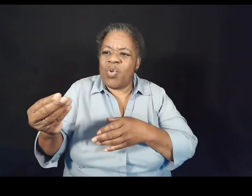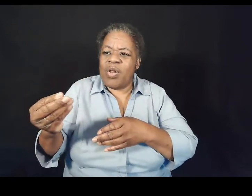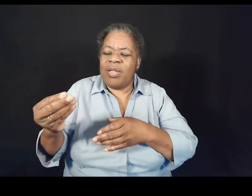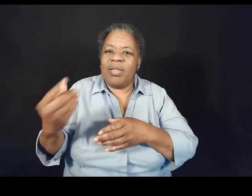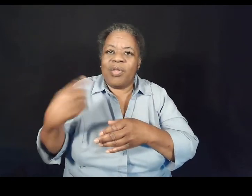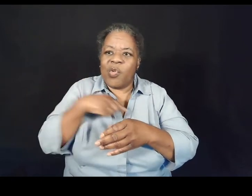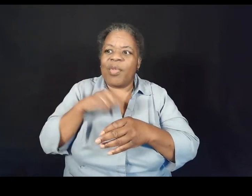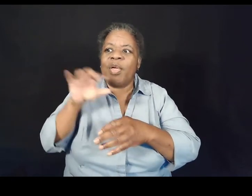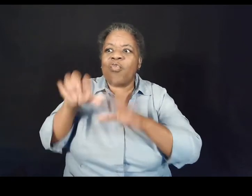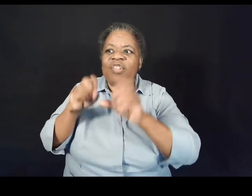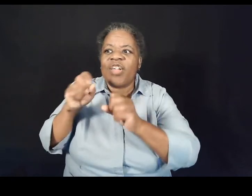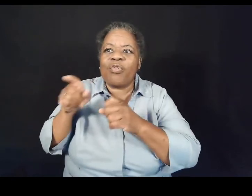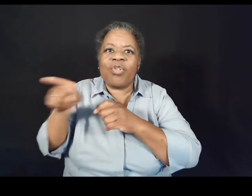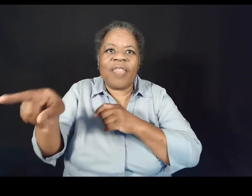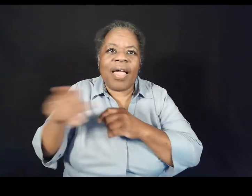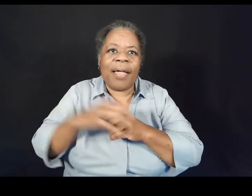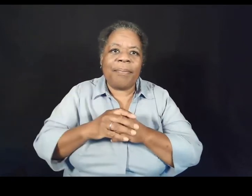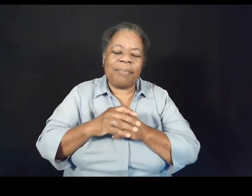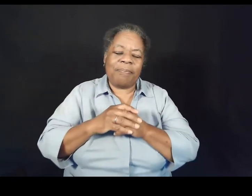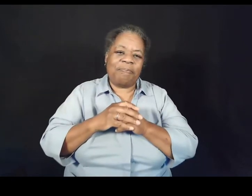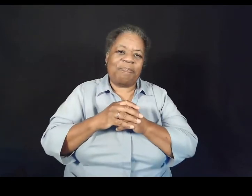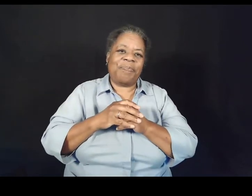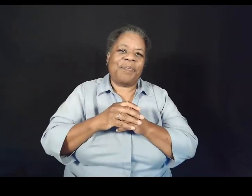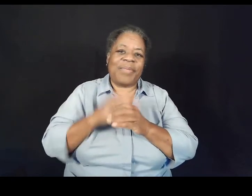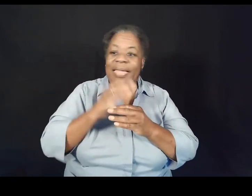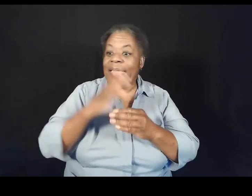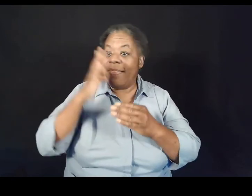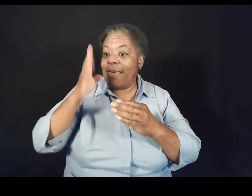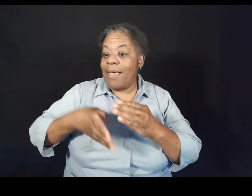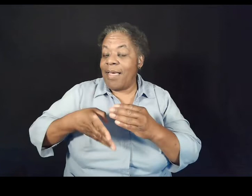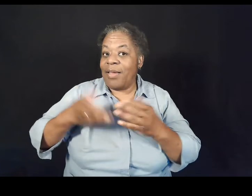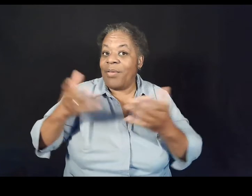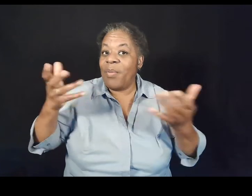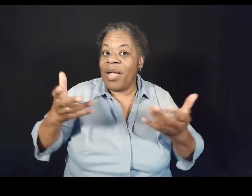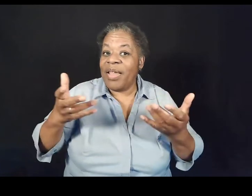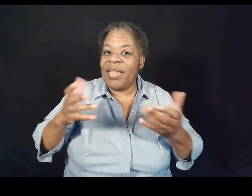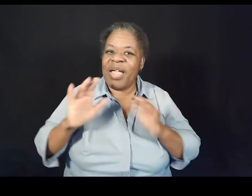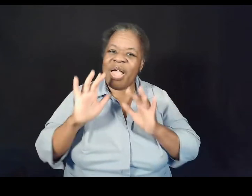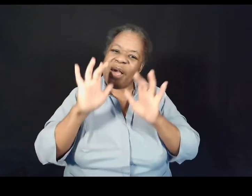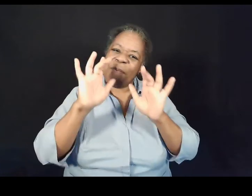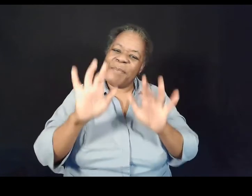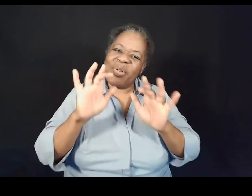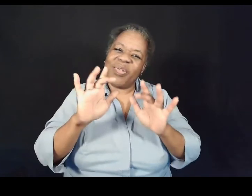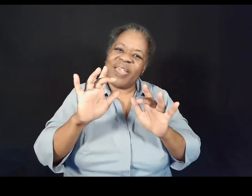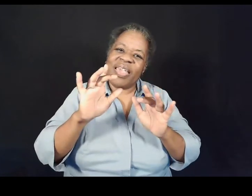And it means that when push comes to shove, mercy rules.